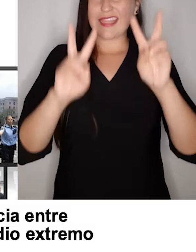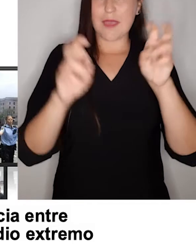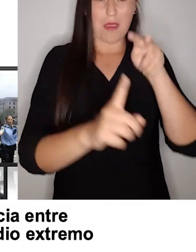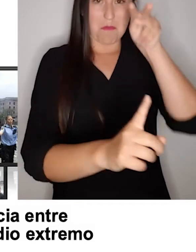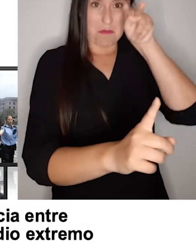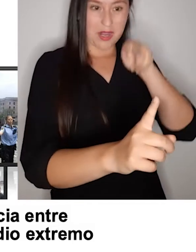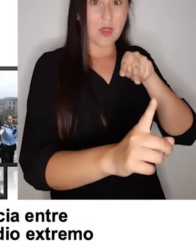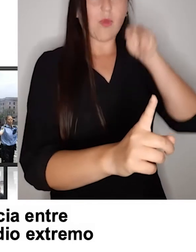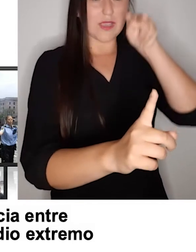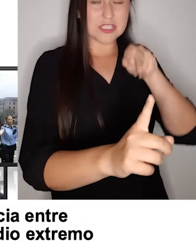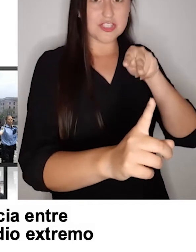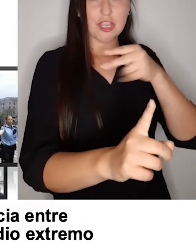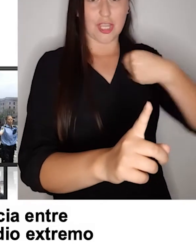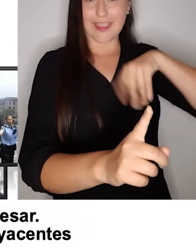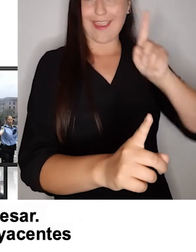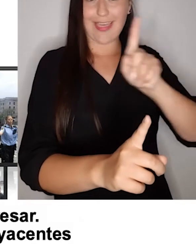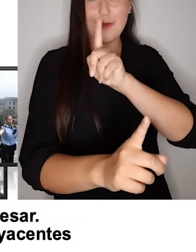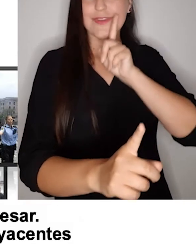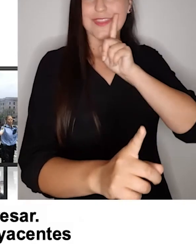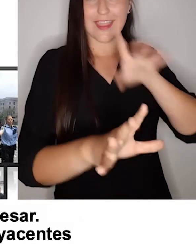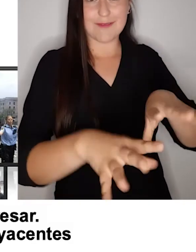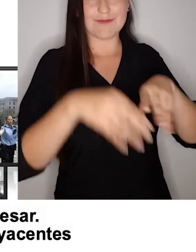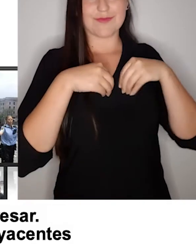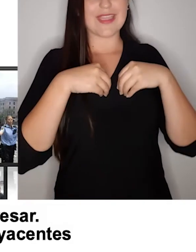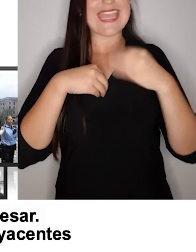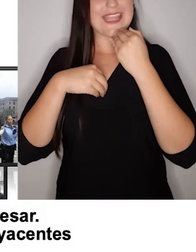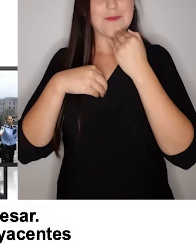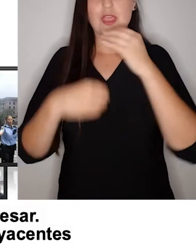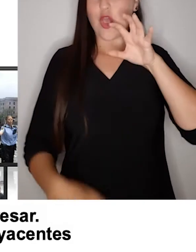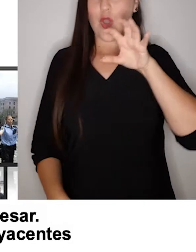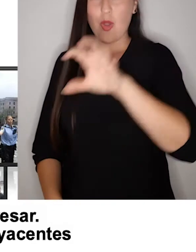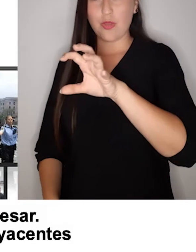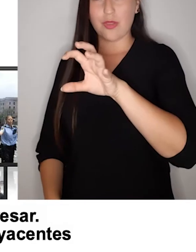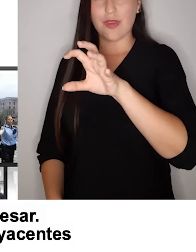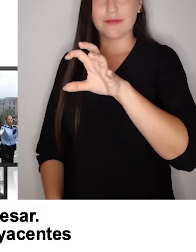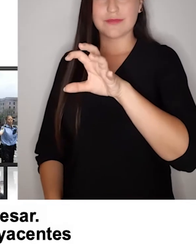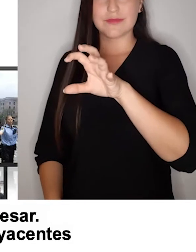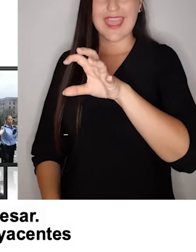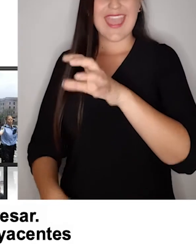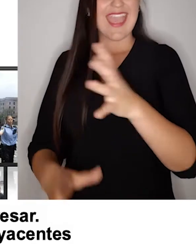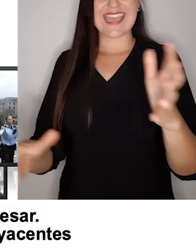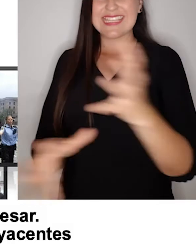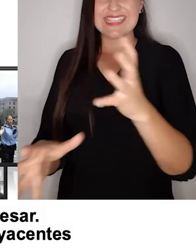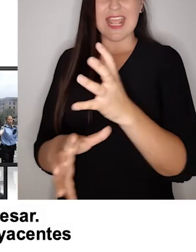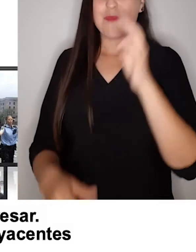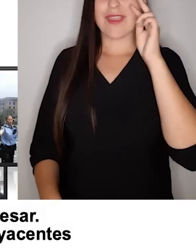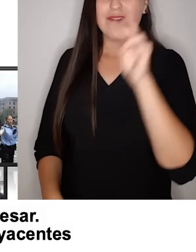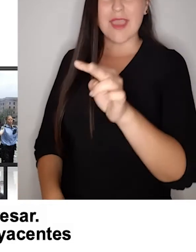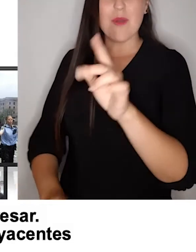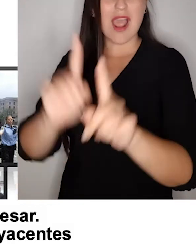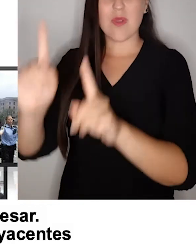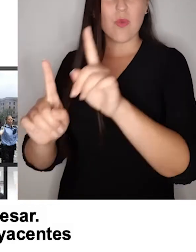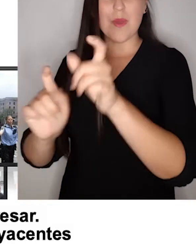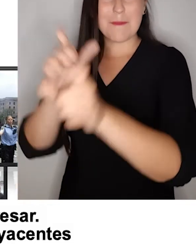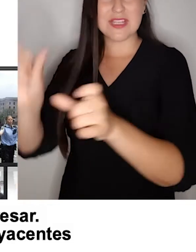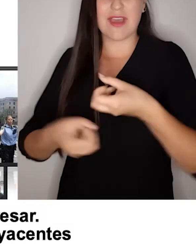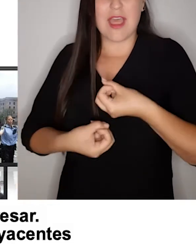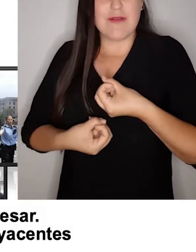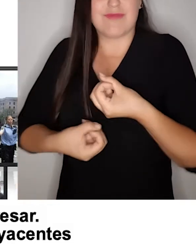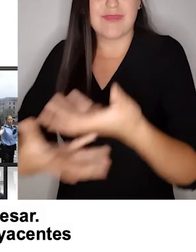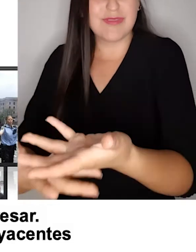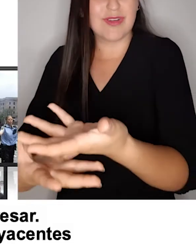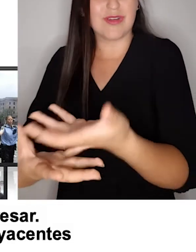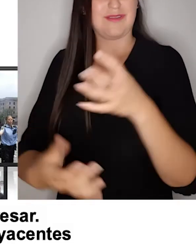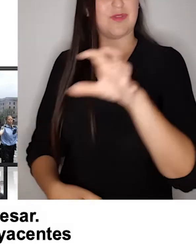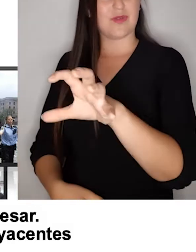carry and the extreme hatred that we see that some people express. But many